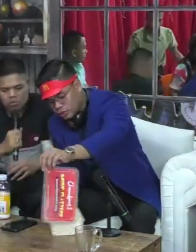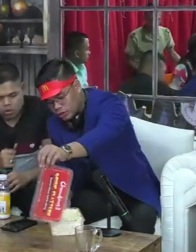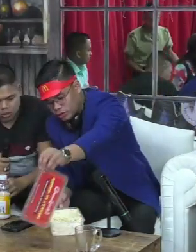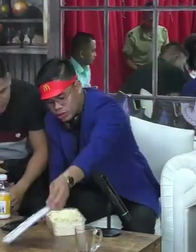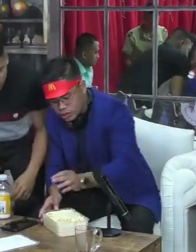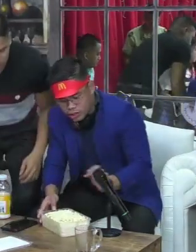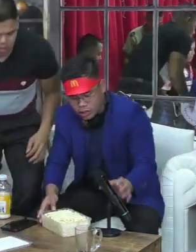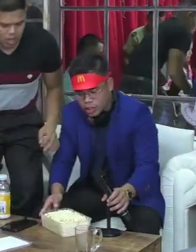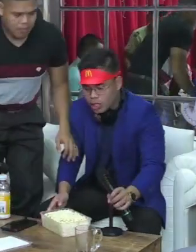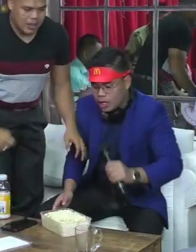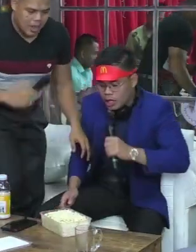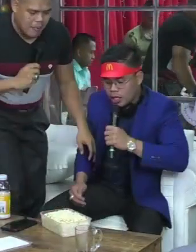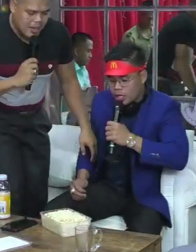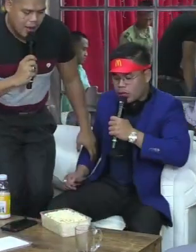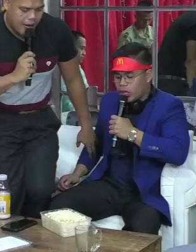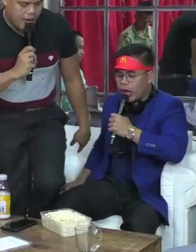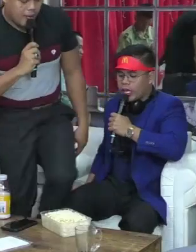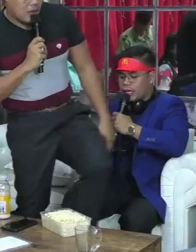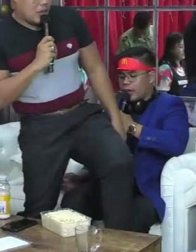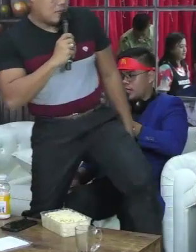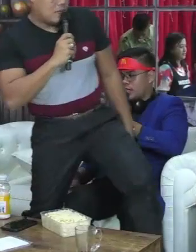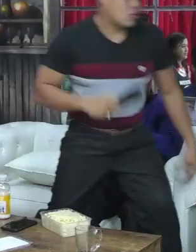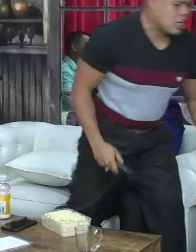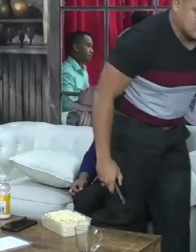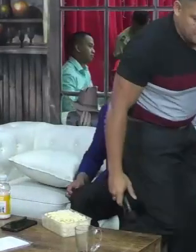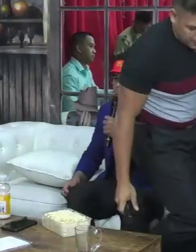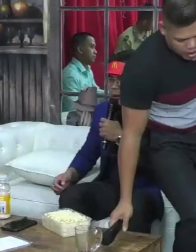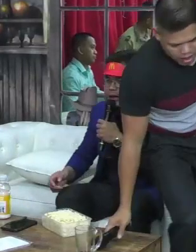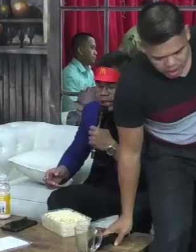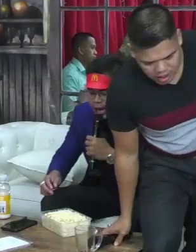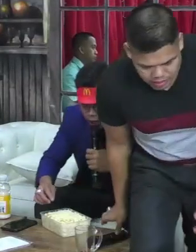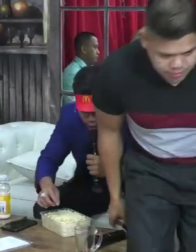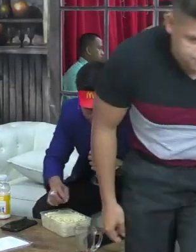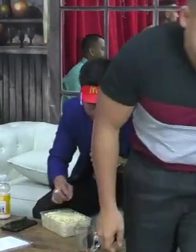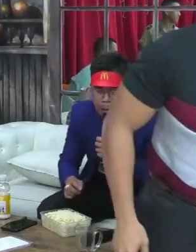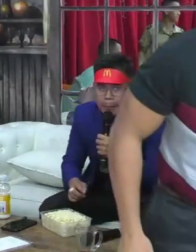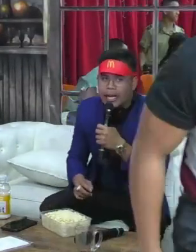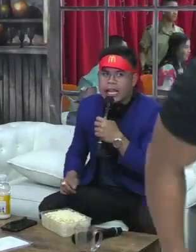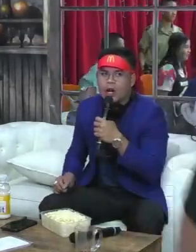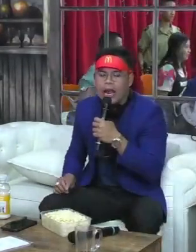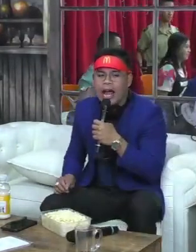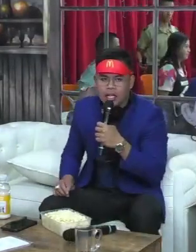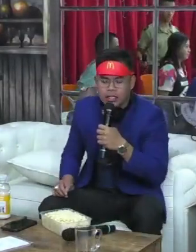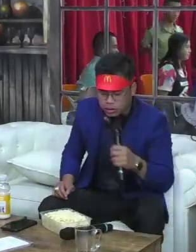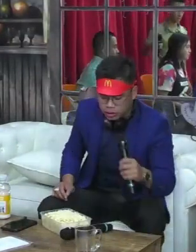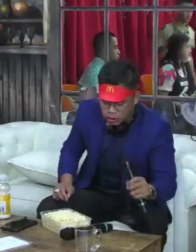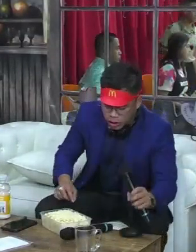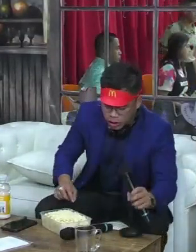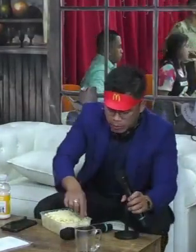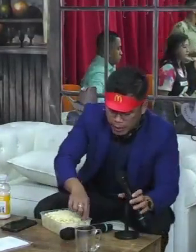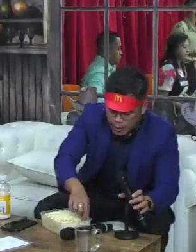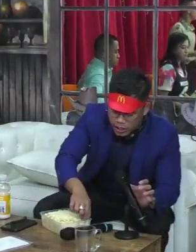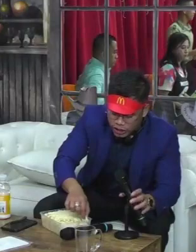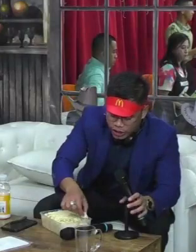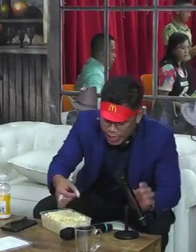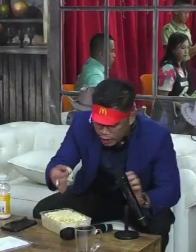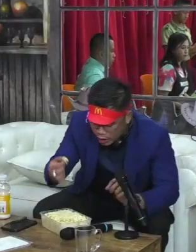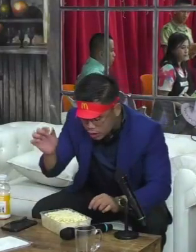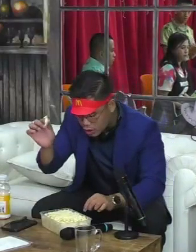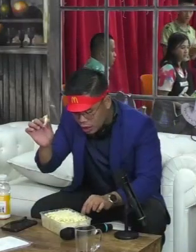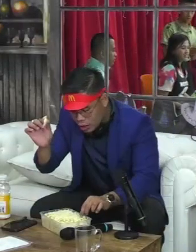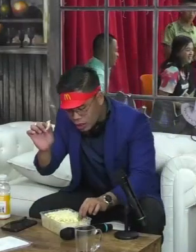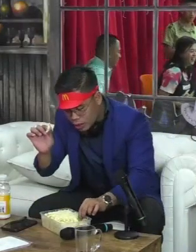Introduce. Focus! Bati! Yes. Pakita! Sir, tiyan, papakita ko lang! Meron siyang